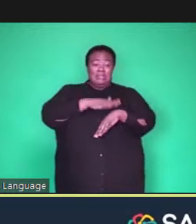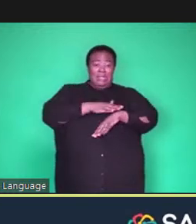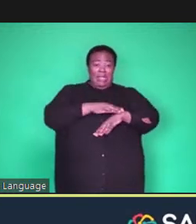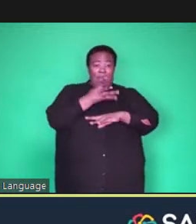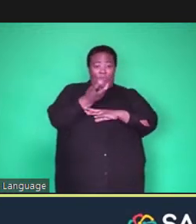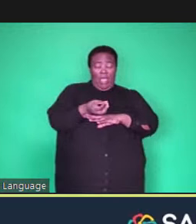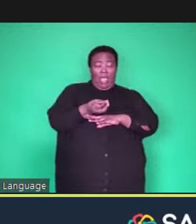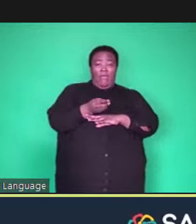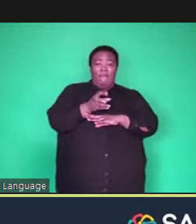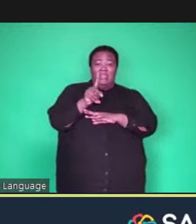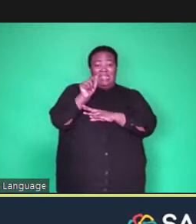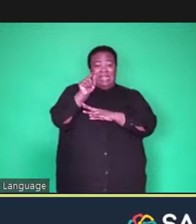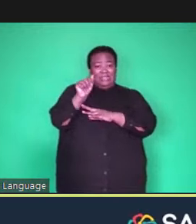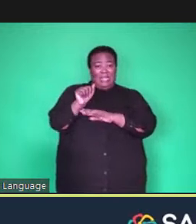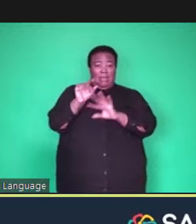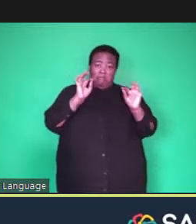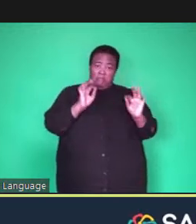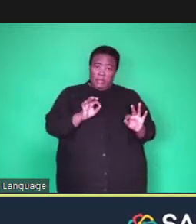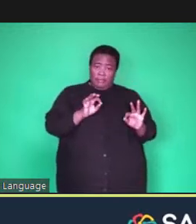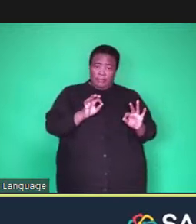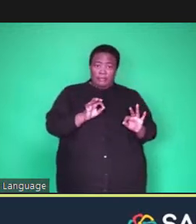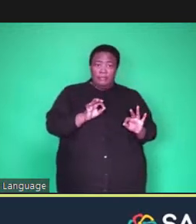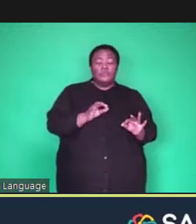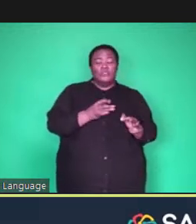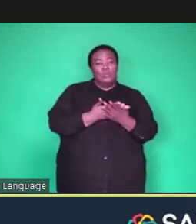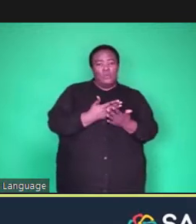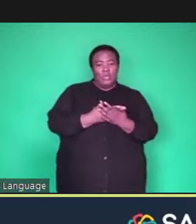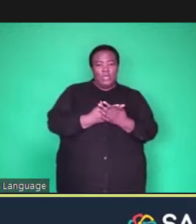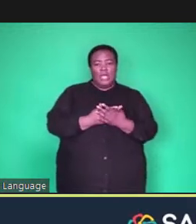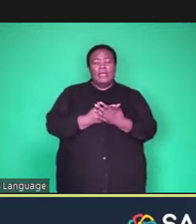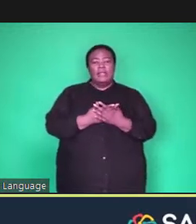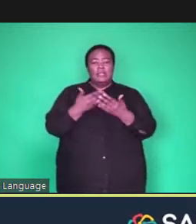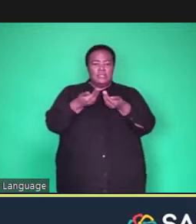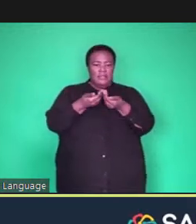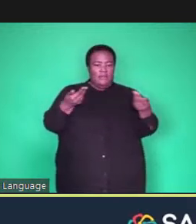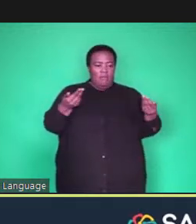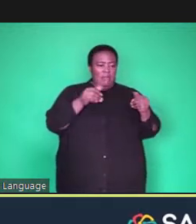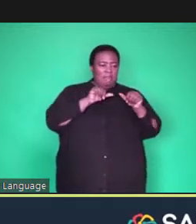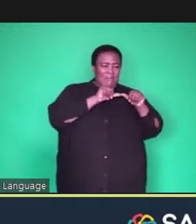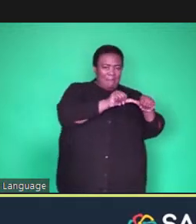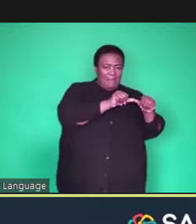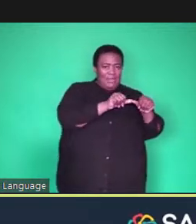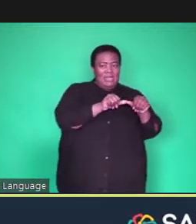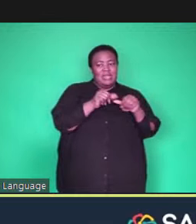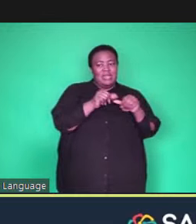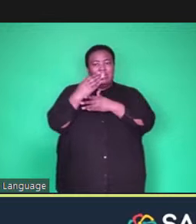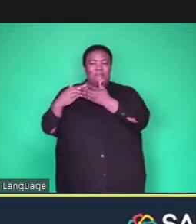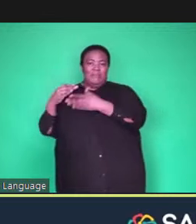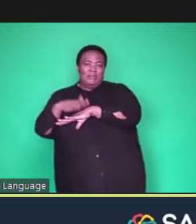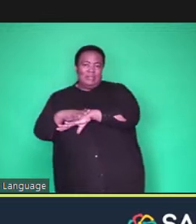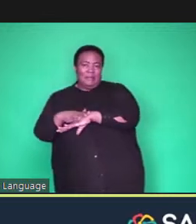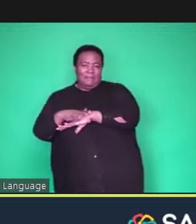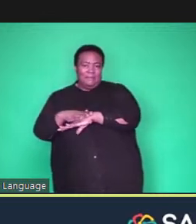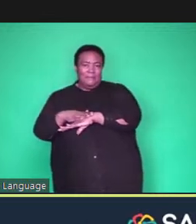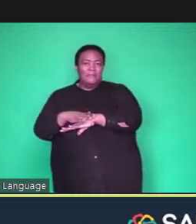fine-grained enough to discriminate permanent from temporary migration, we'll start to see how the